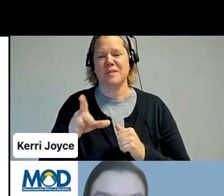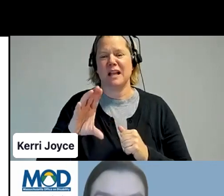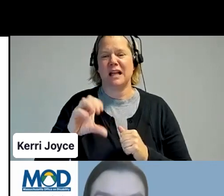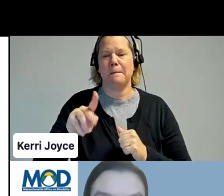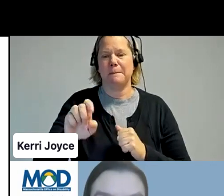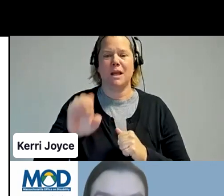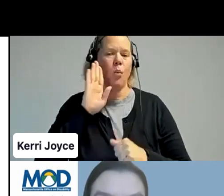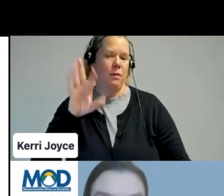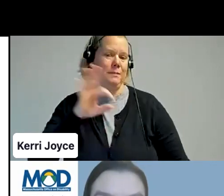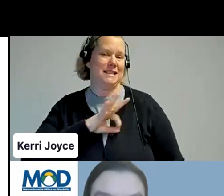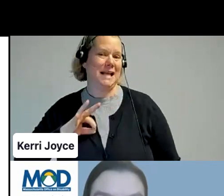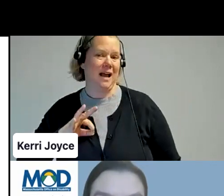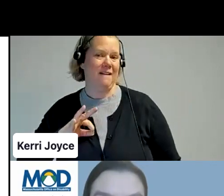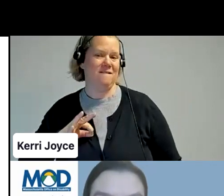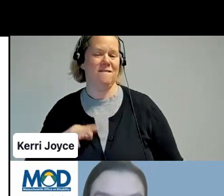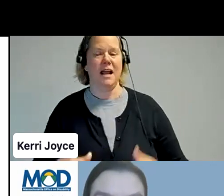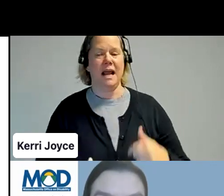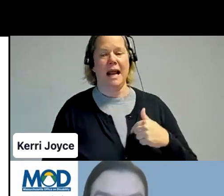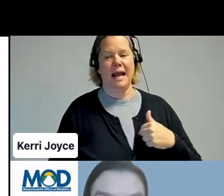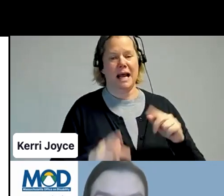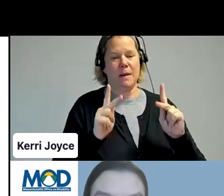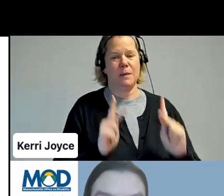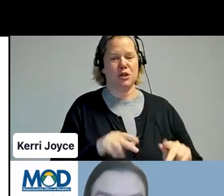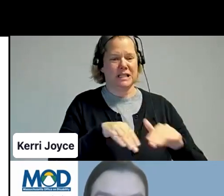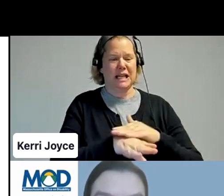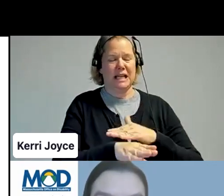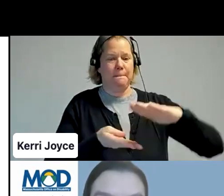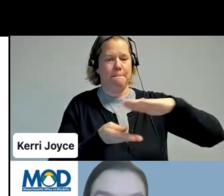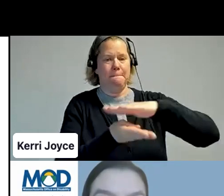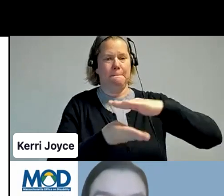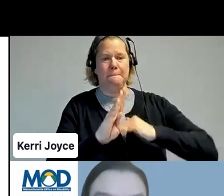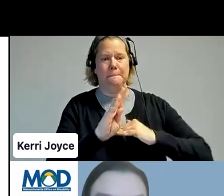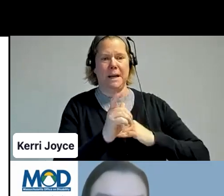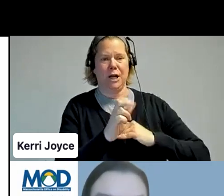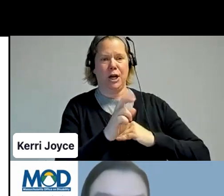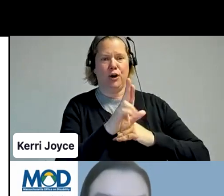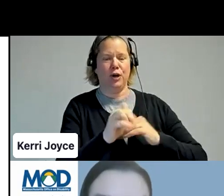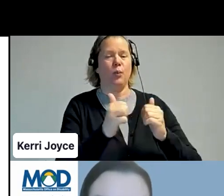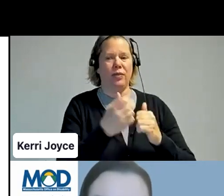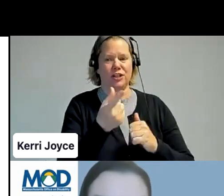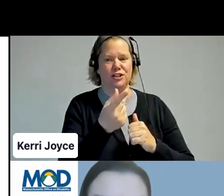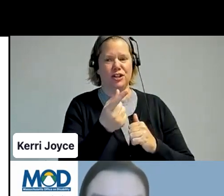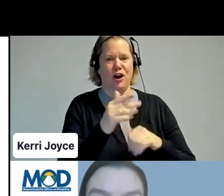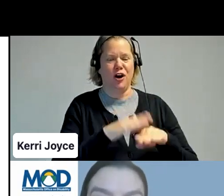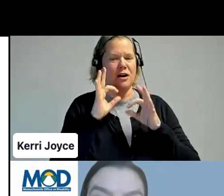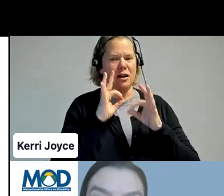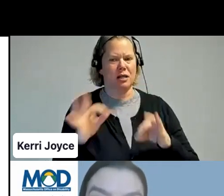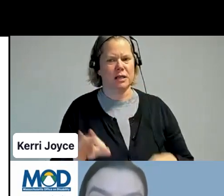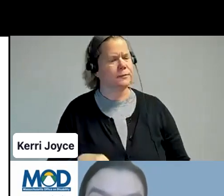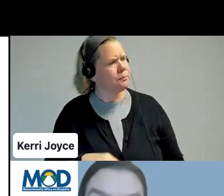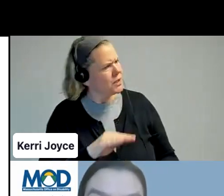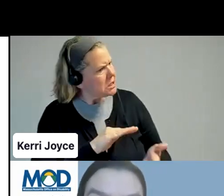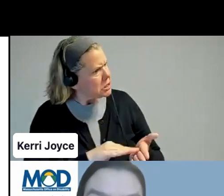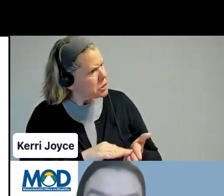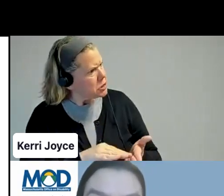coming into her bakery with a dog on a leash. Excuse me, is this a service dog needed because